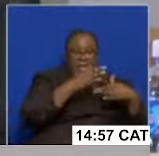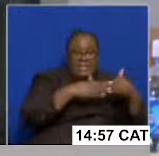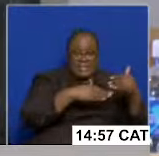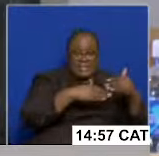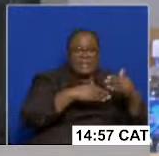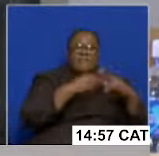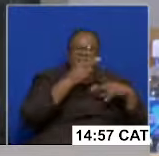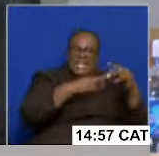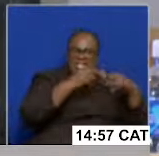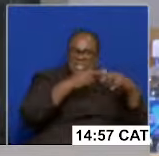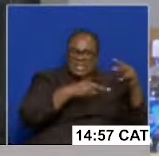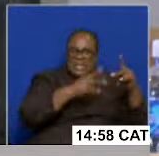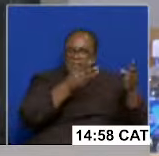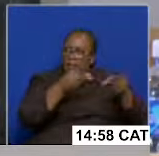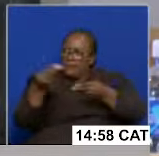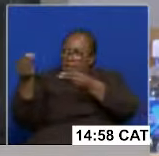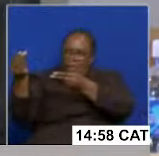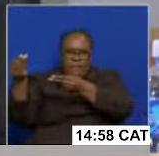to you.